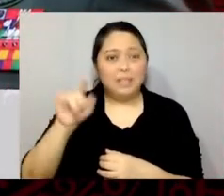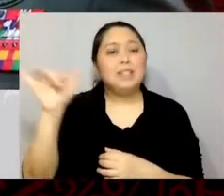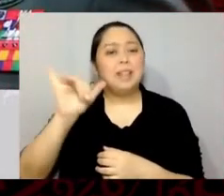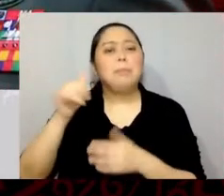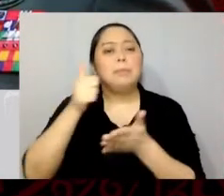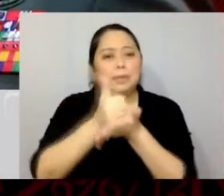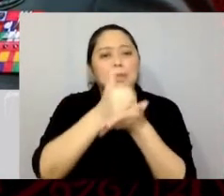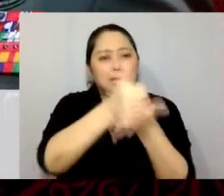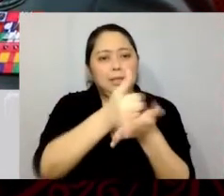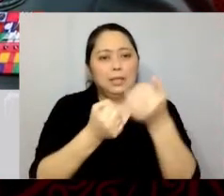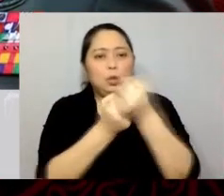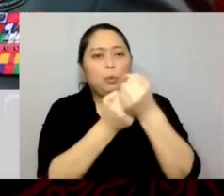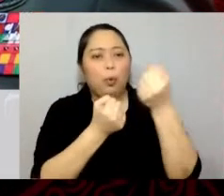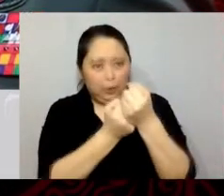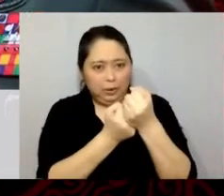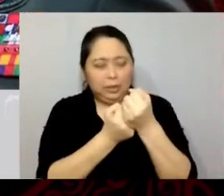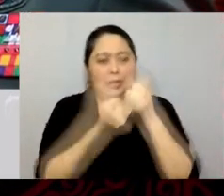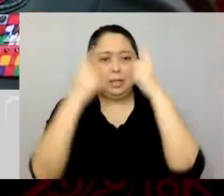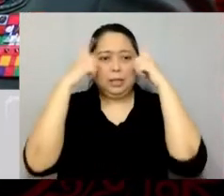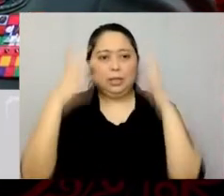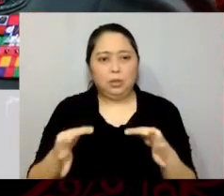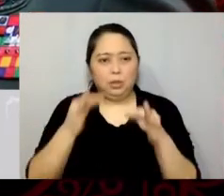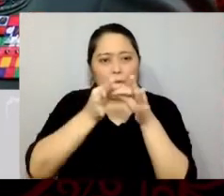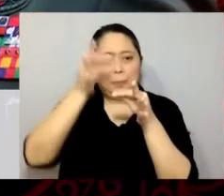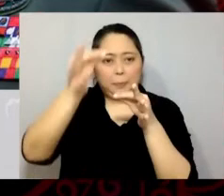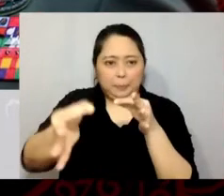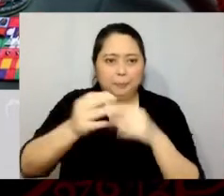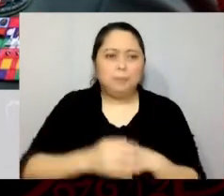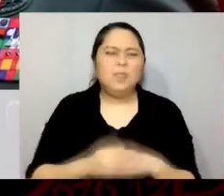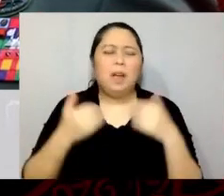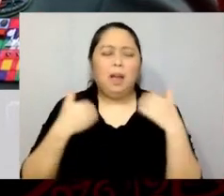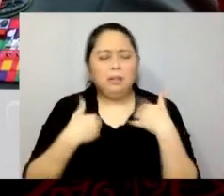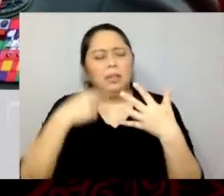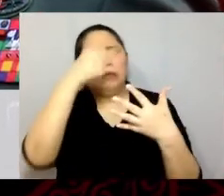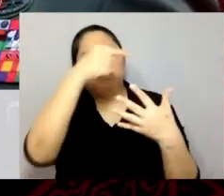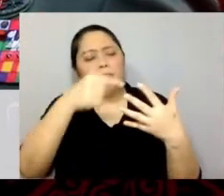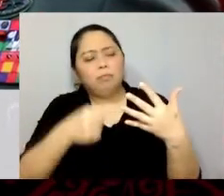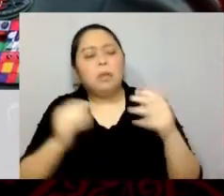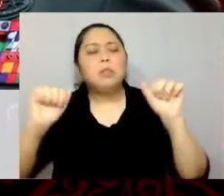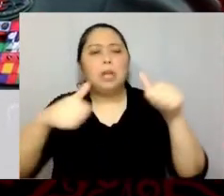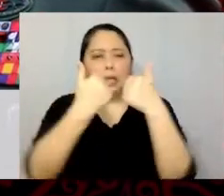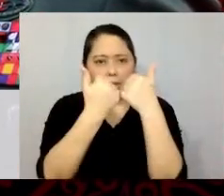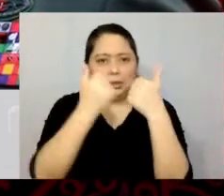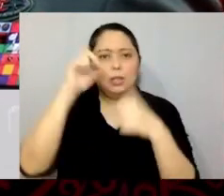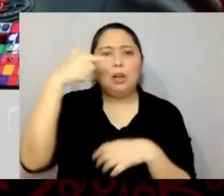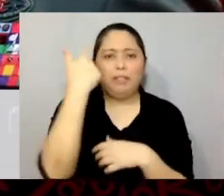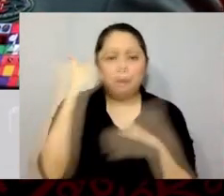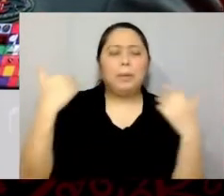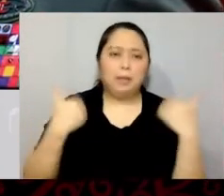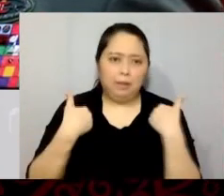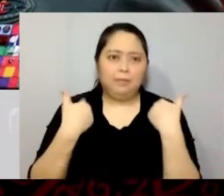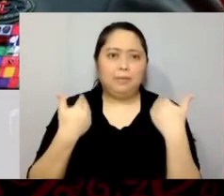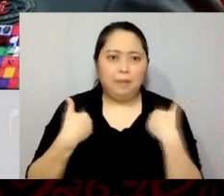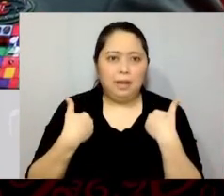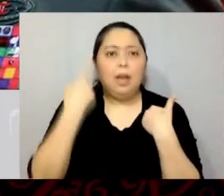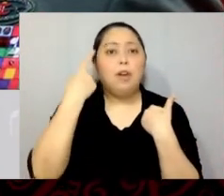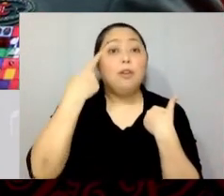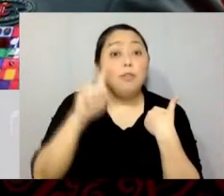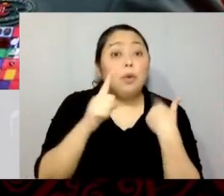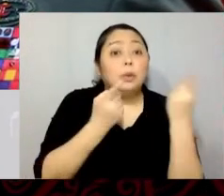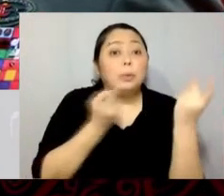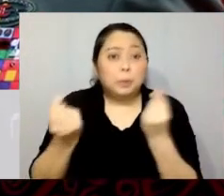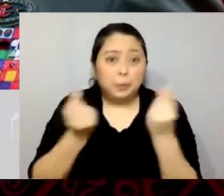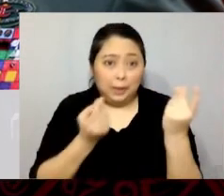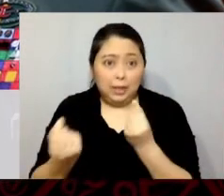of the National Action Plan Against COVID-19, cited various challenges the government continues to face in the implementation